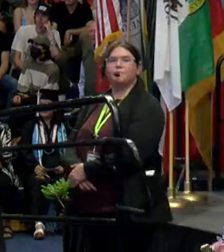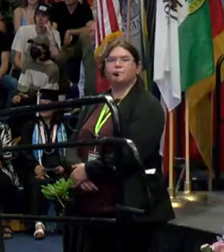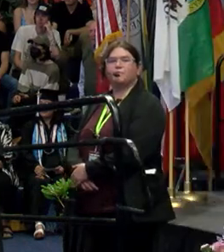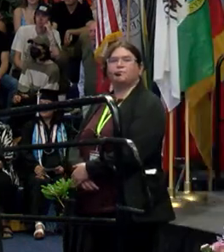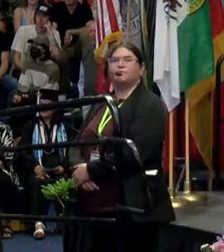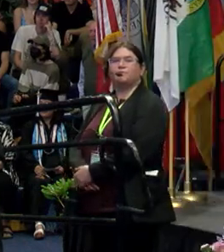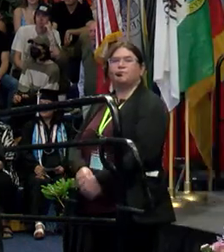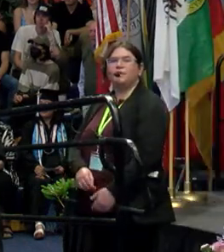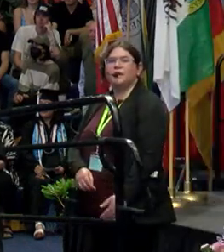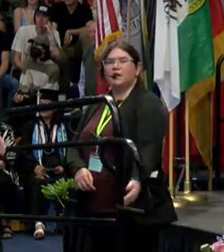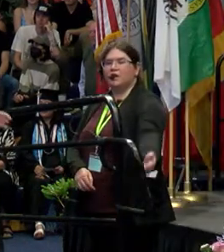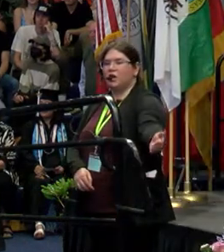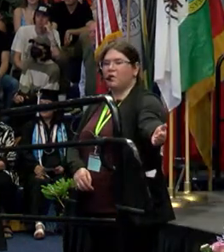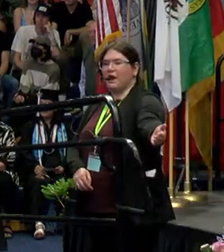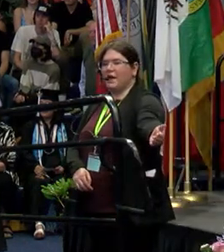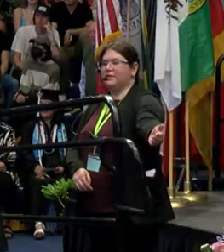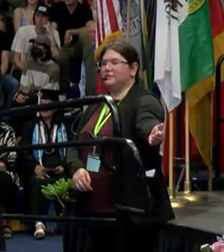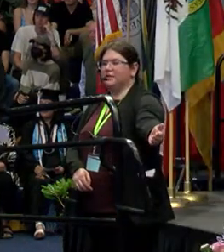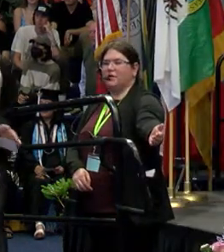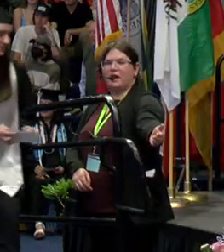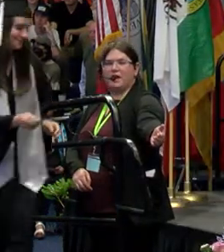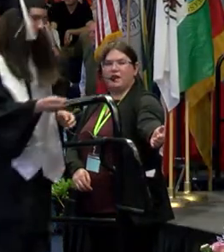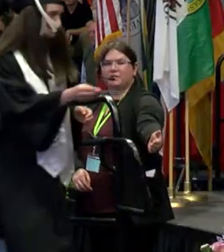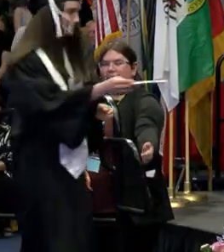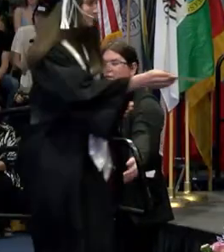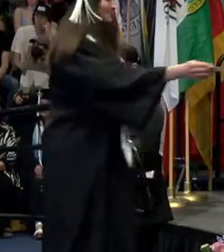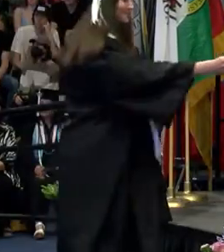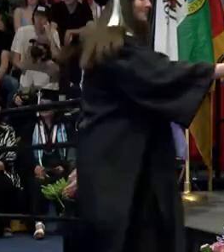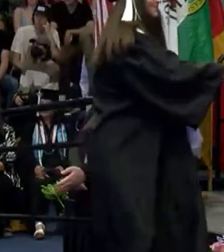Abigail R. Middleton.